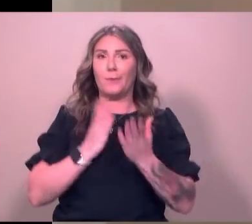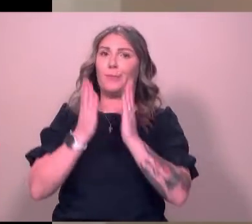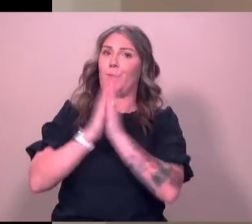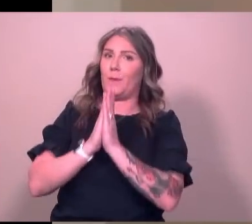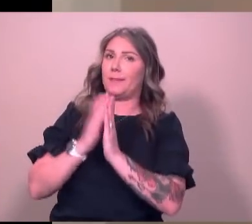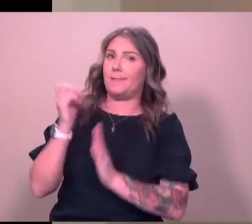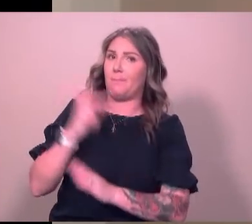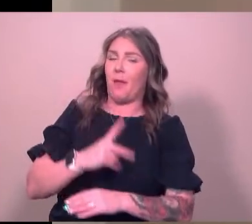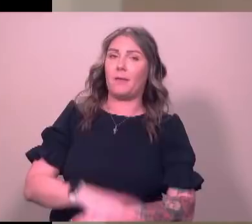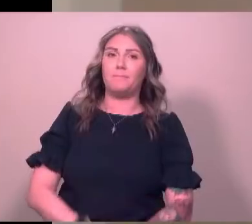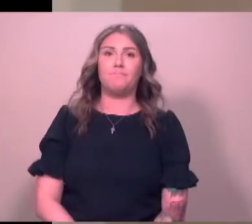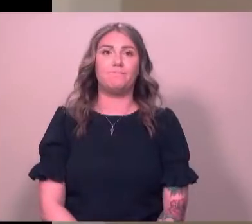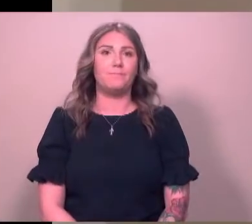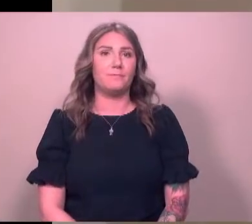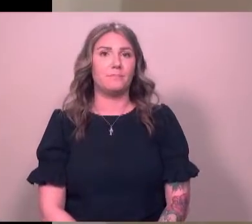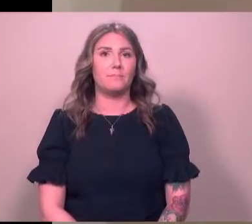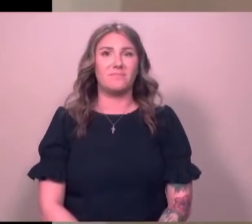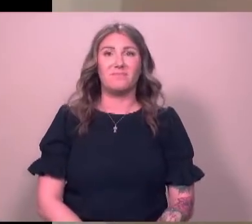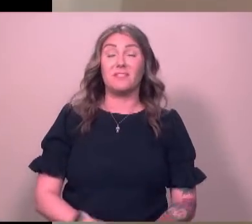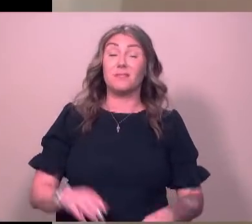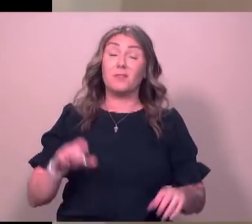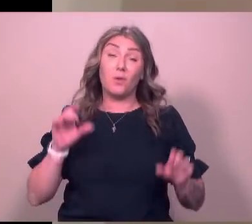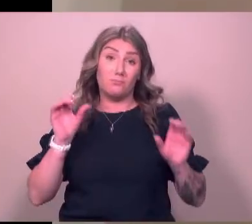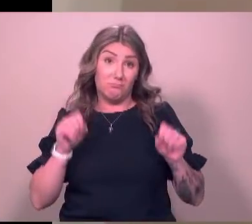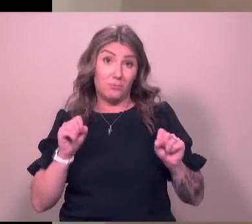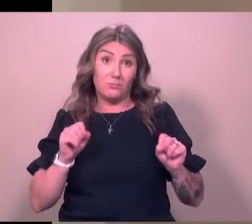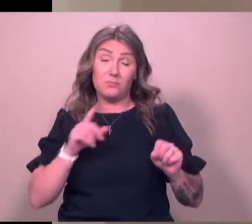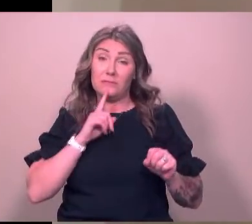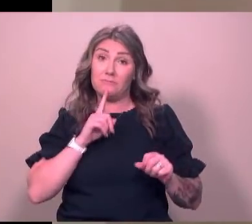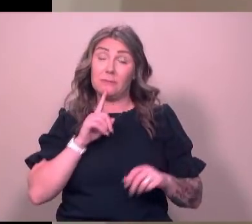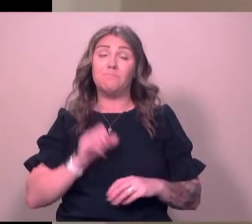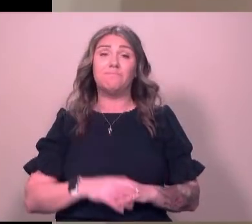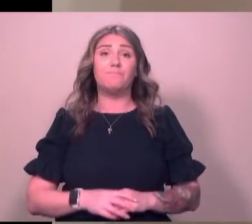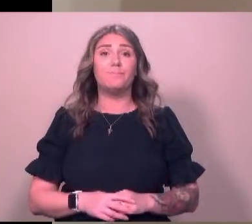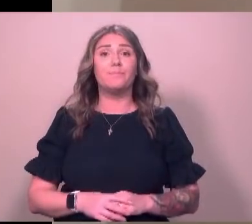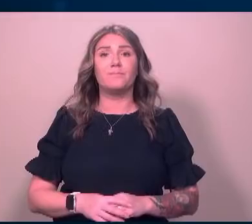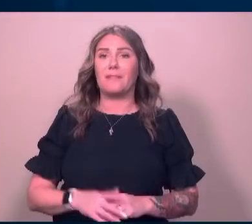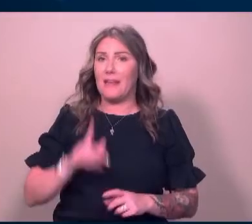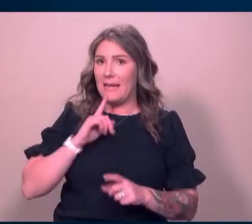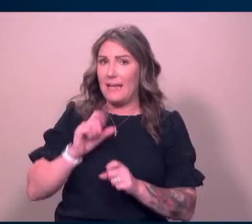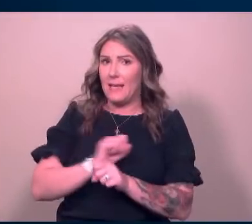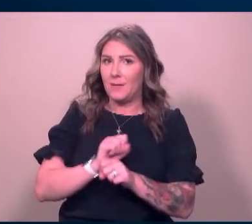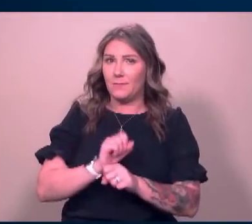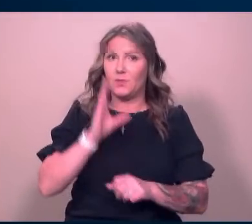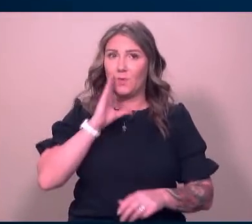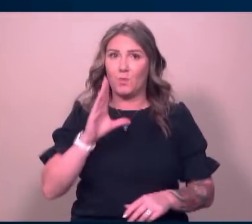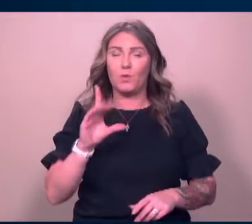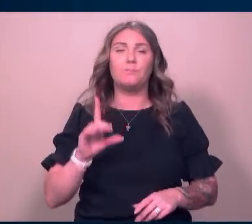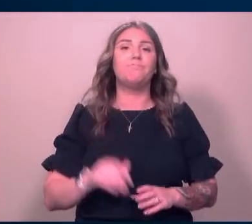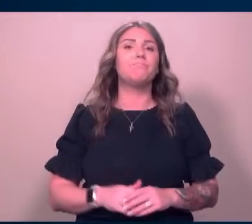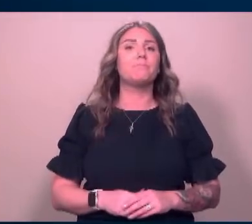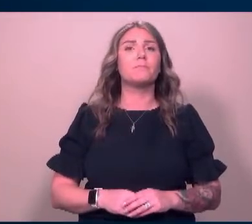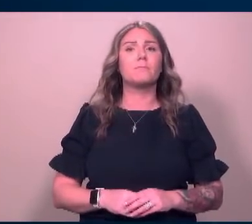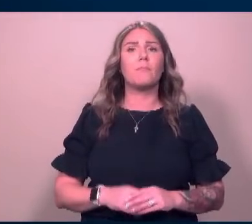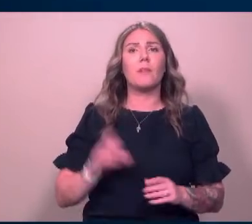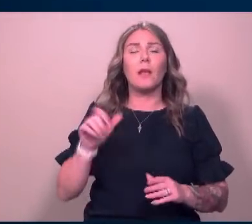back in. So I would say it's probably 10 to 20%. Yeah, so you absolutely would do it. All